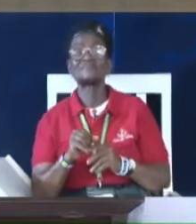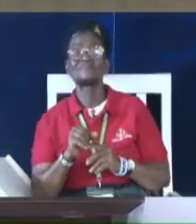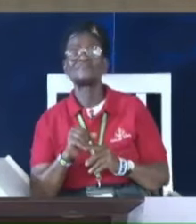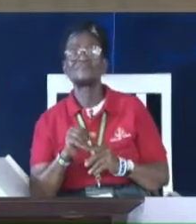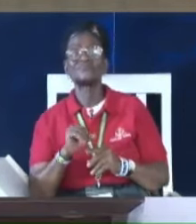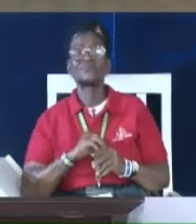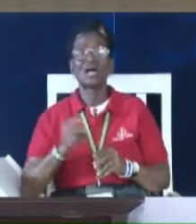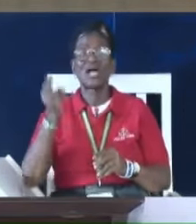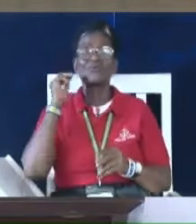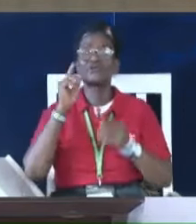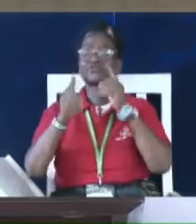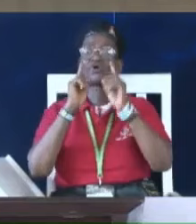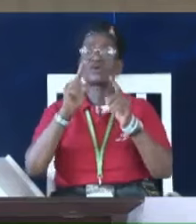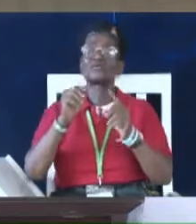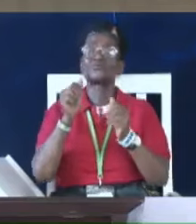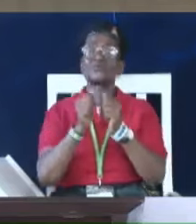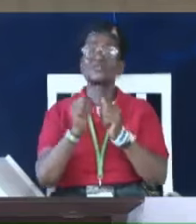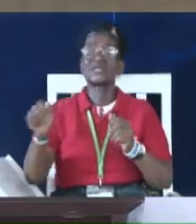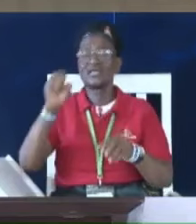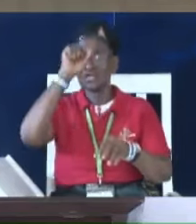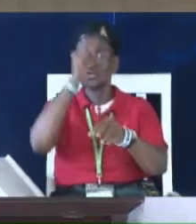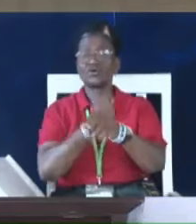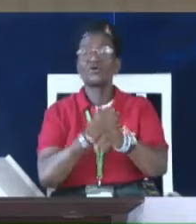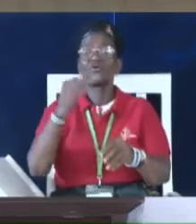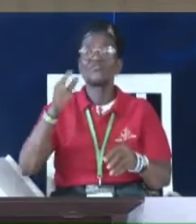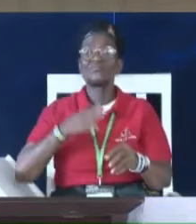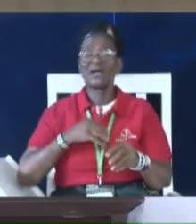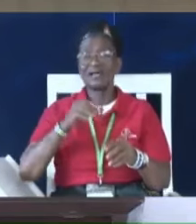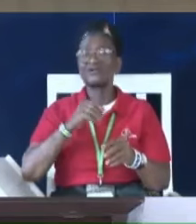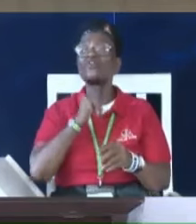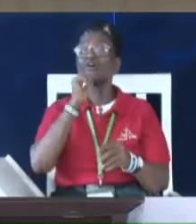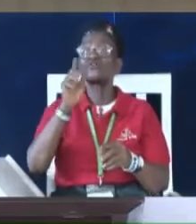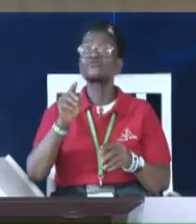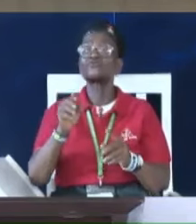I was talking with a son of mine not too long ago. He said,